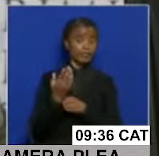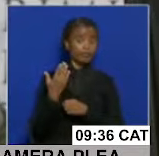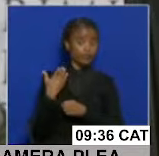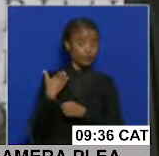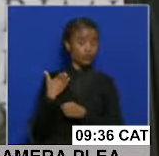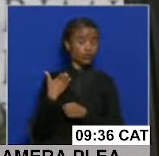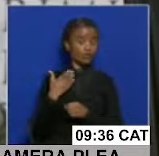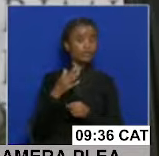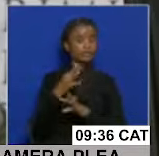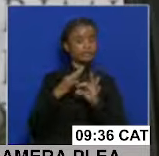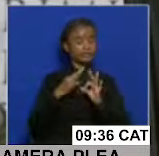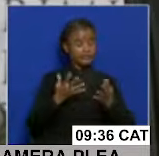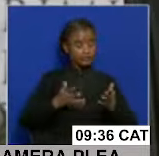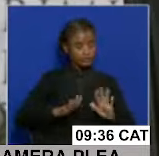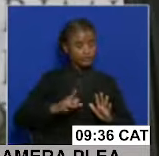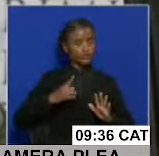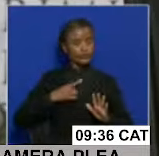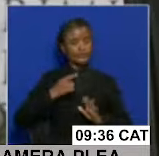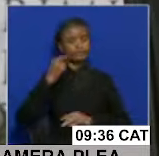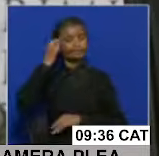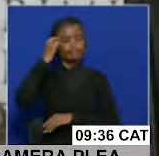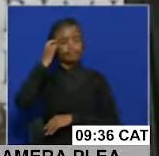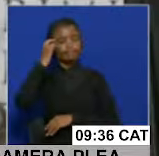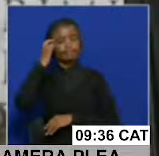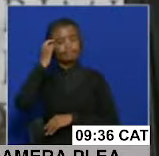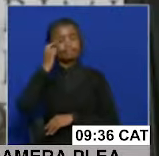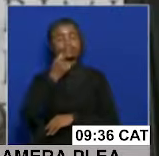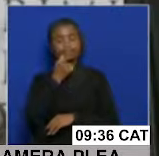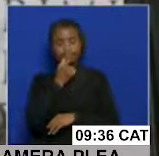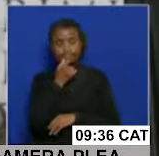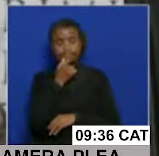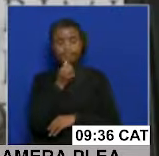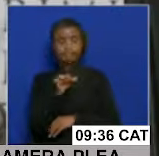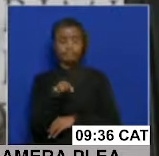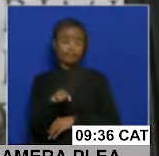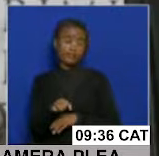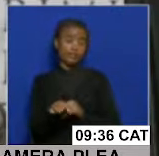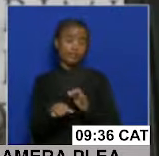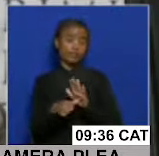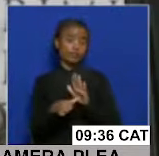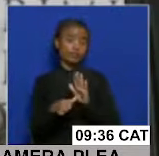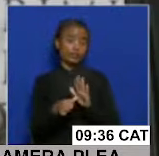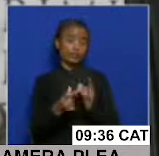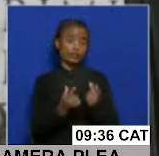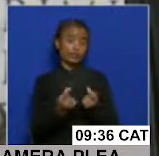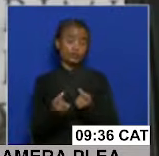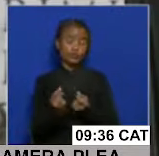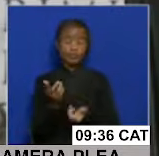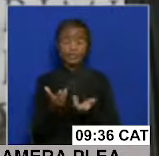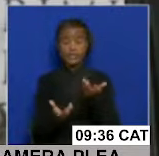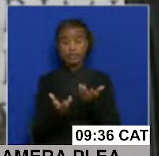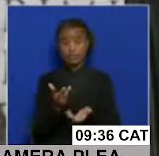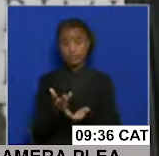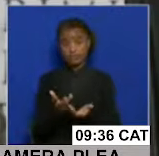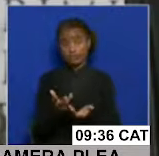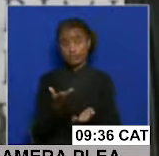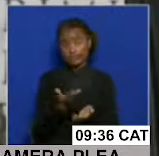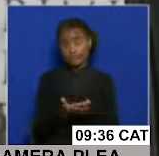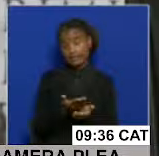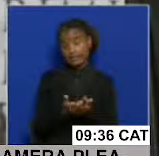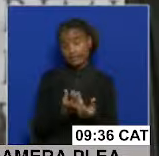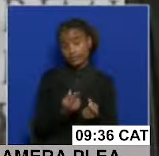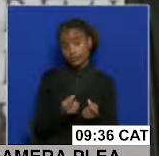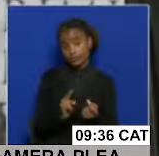feared that unless there was a way to come to her rescue,